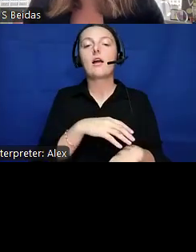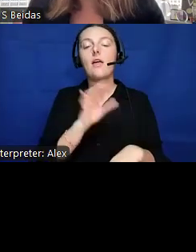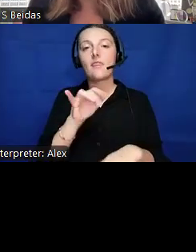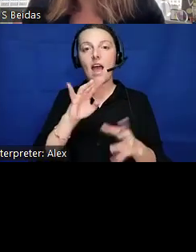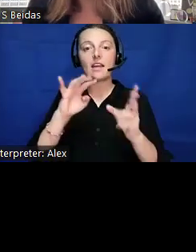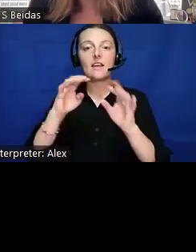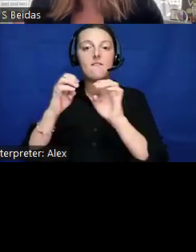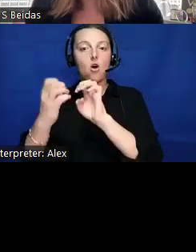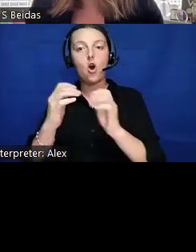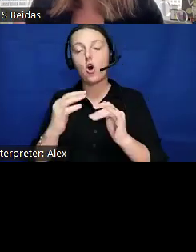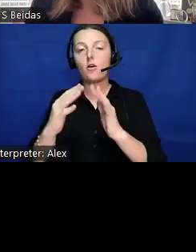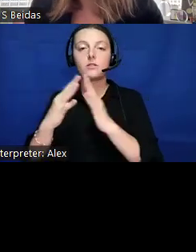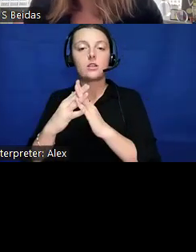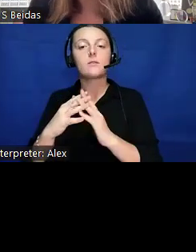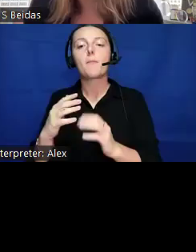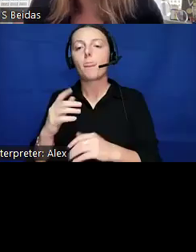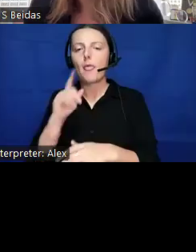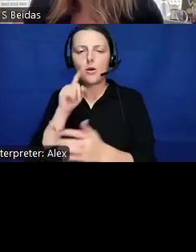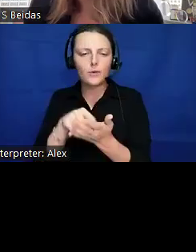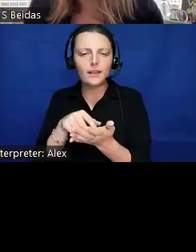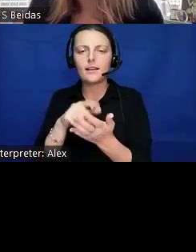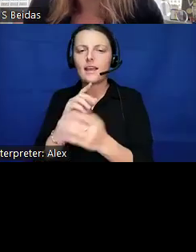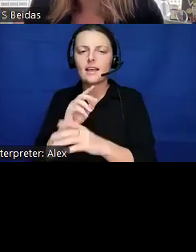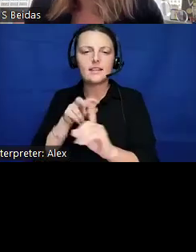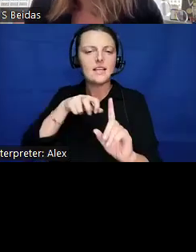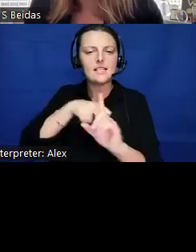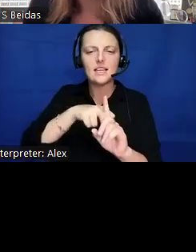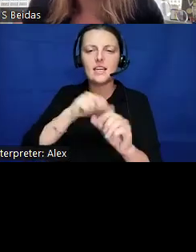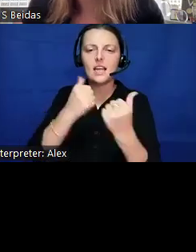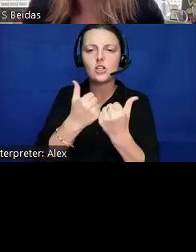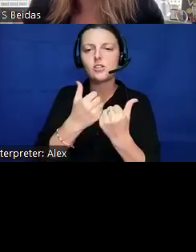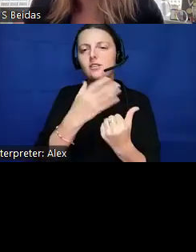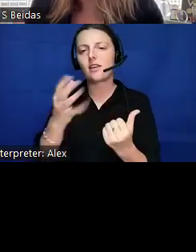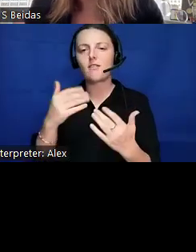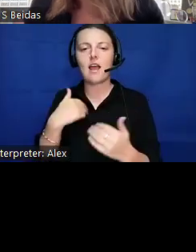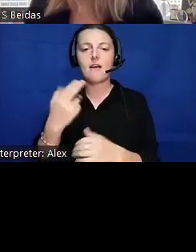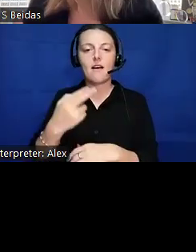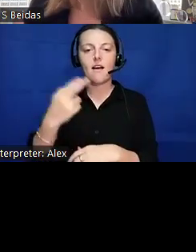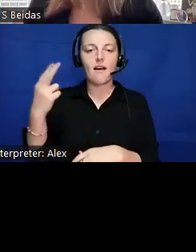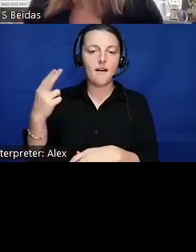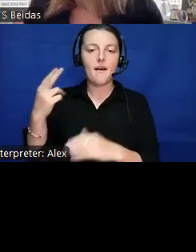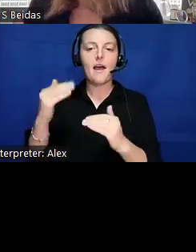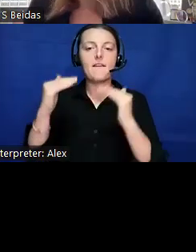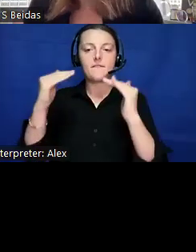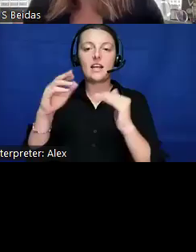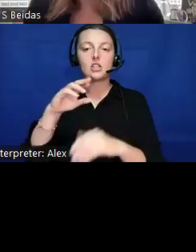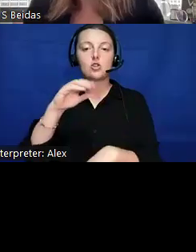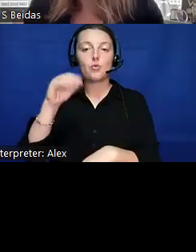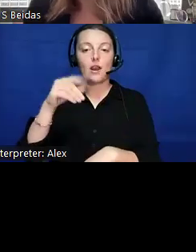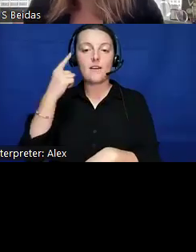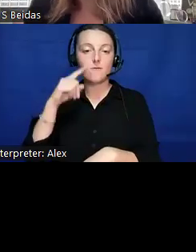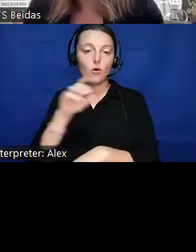that really designating agencies and having an enhanced rate for clinicians who were providing evidence-based practices became a